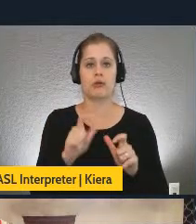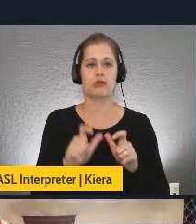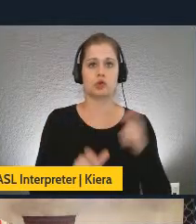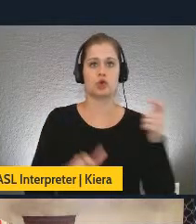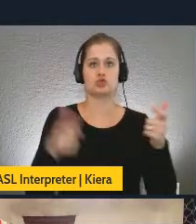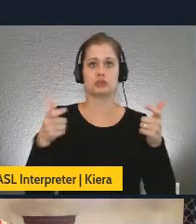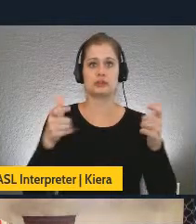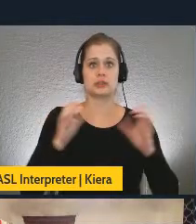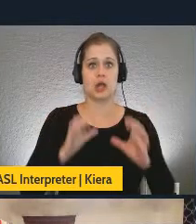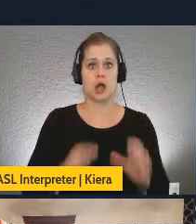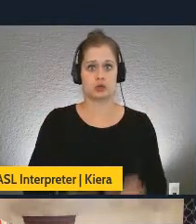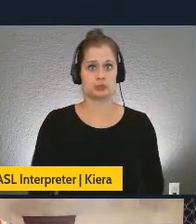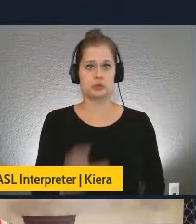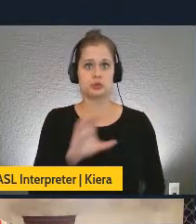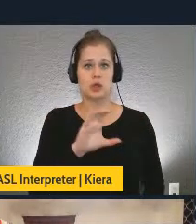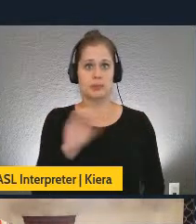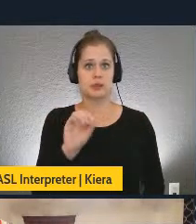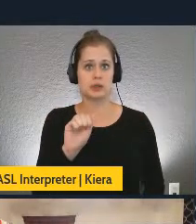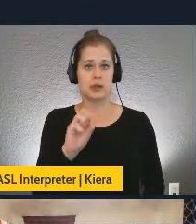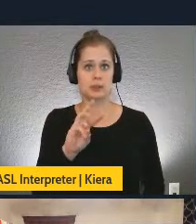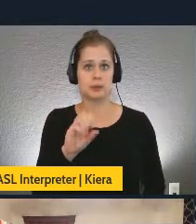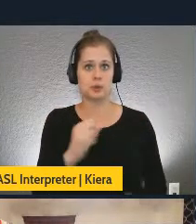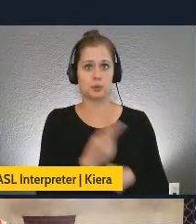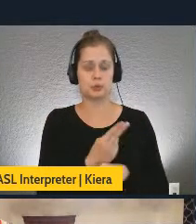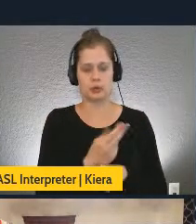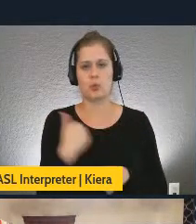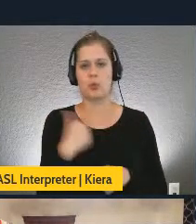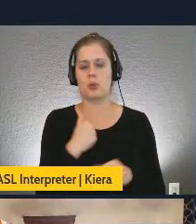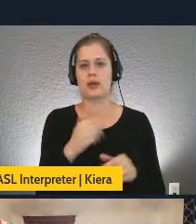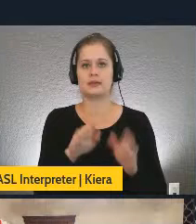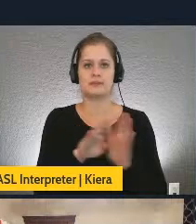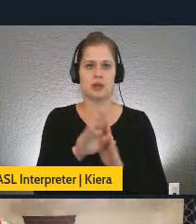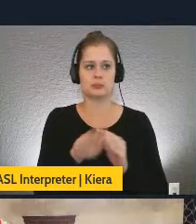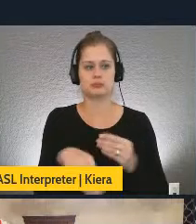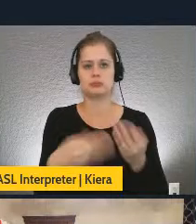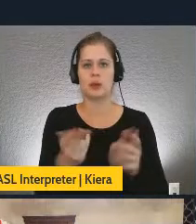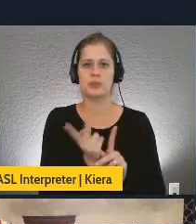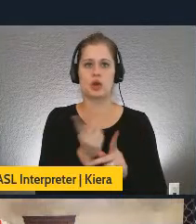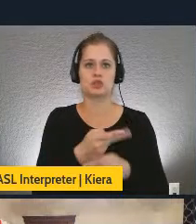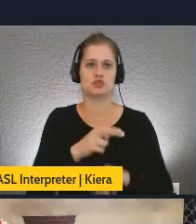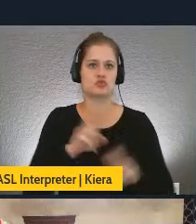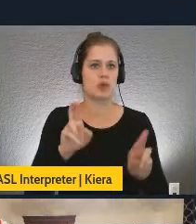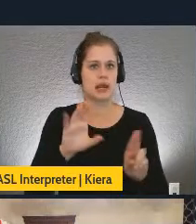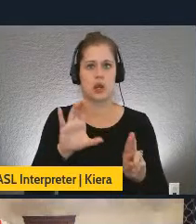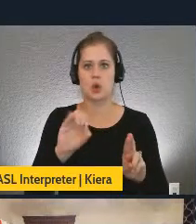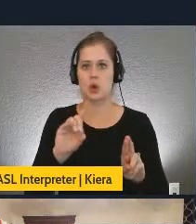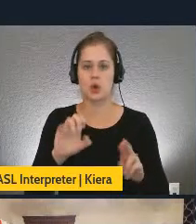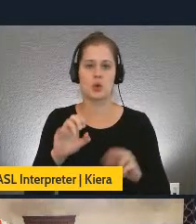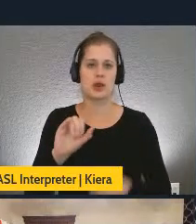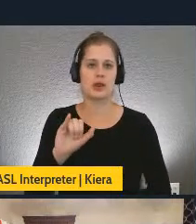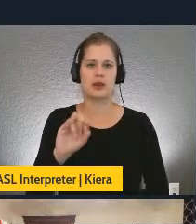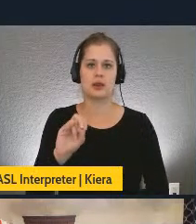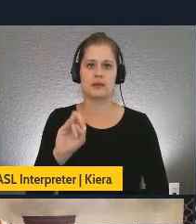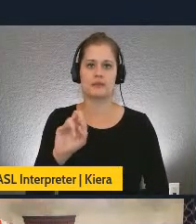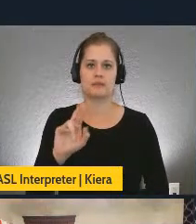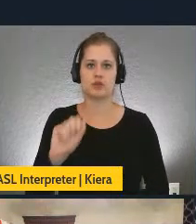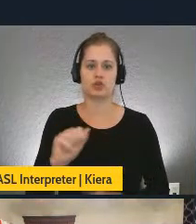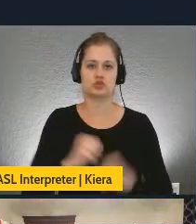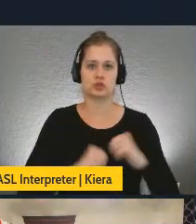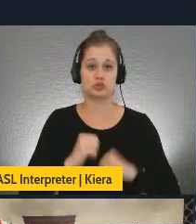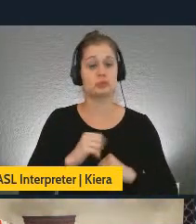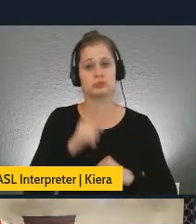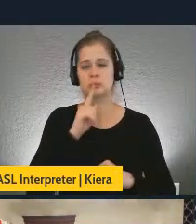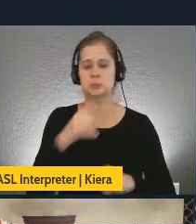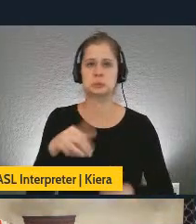customers. We develop and deliver production-ready code and infrastructure. And it's really rewarding because not only can we build